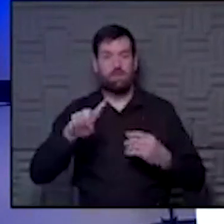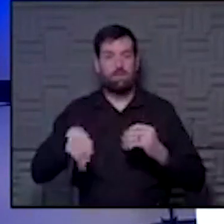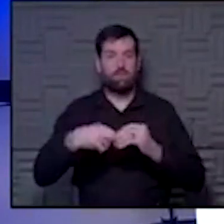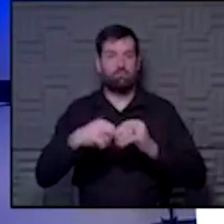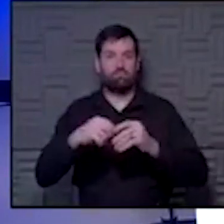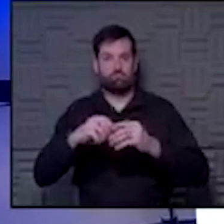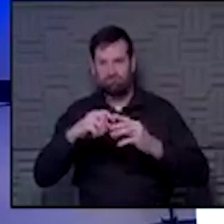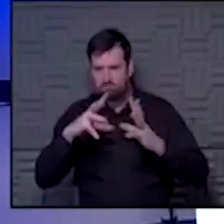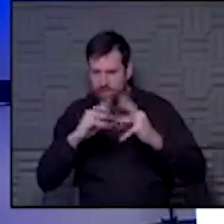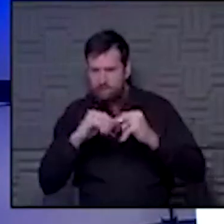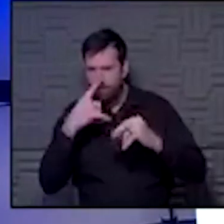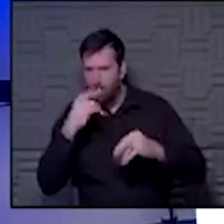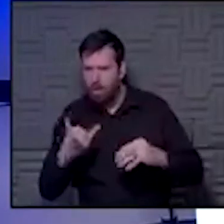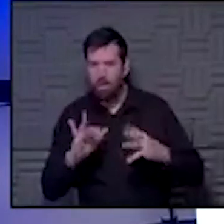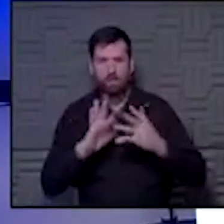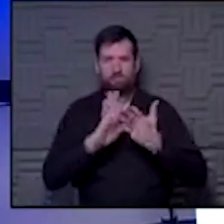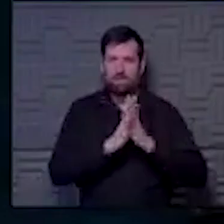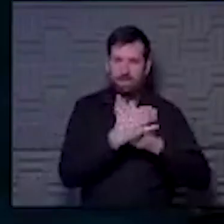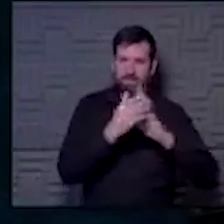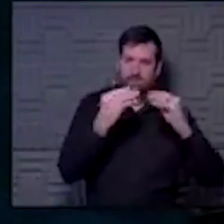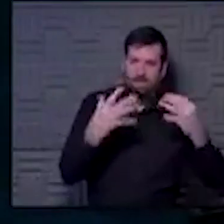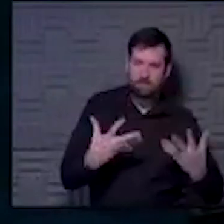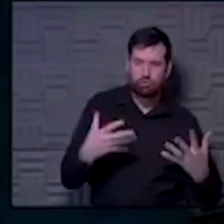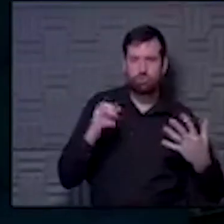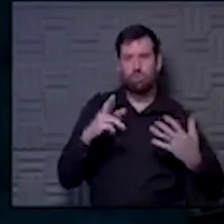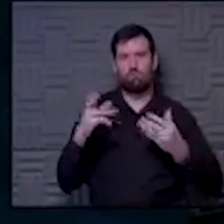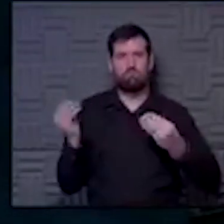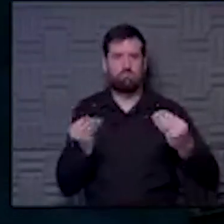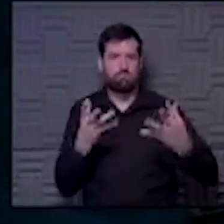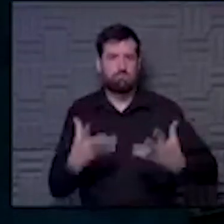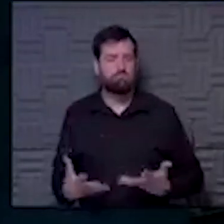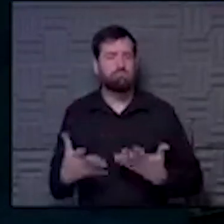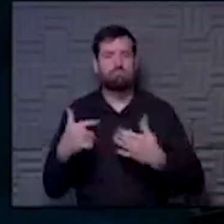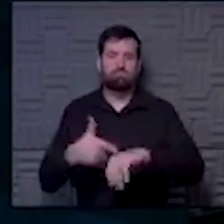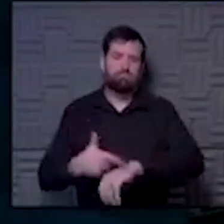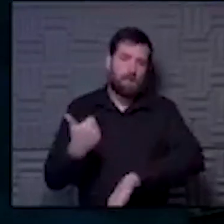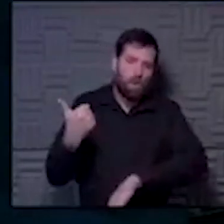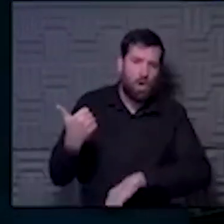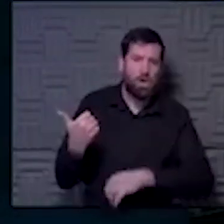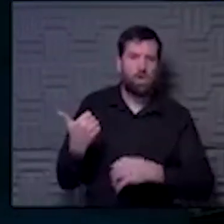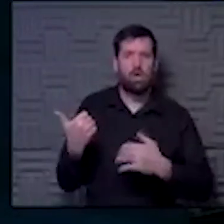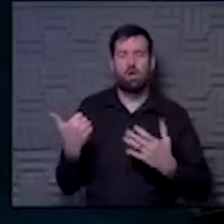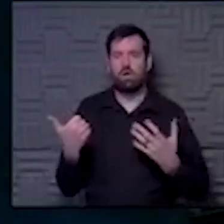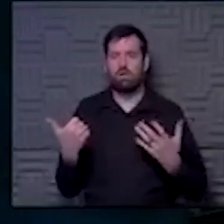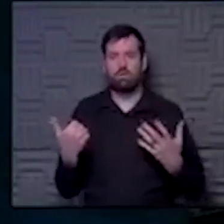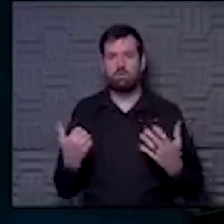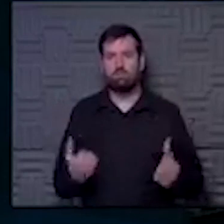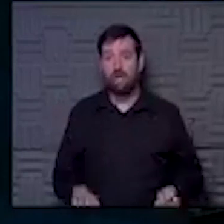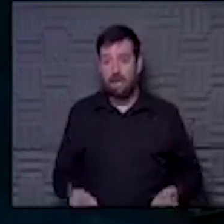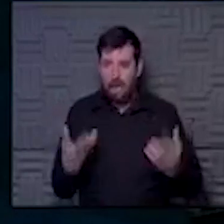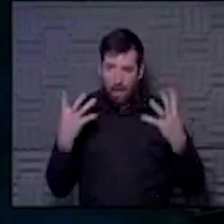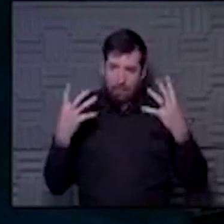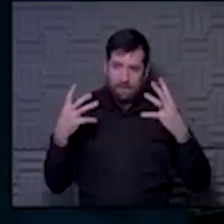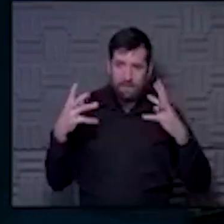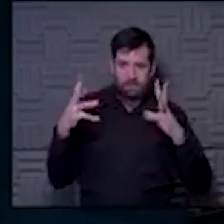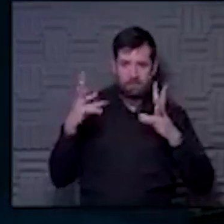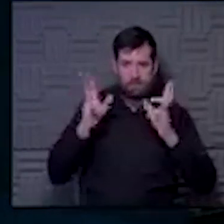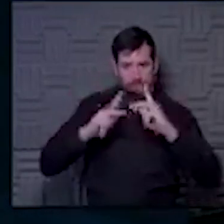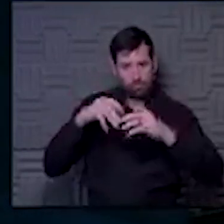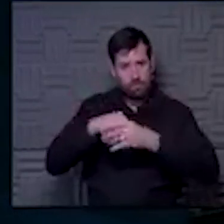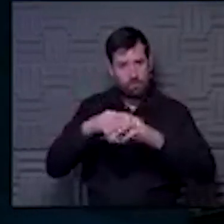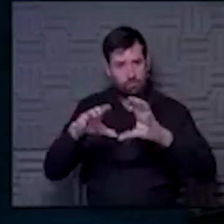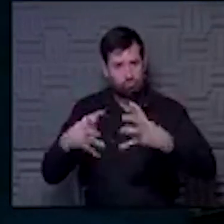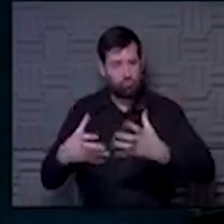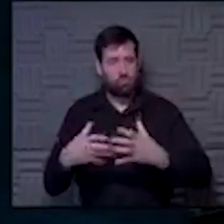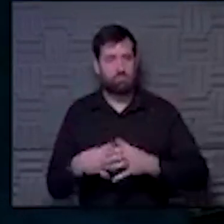of the meeting, like how do I become a teacher or a convener? How long did the meetings last? How many can you have in your group? There you